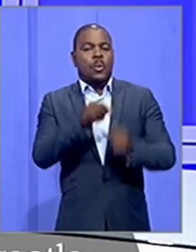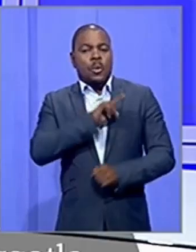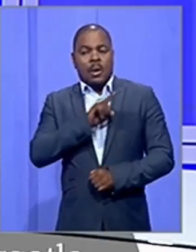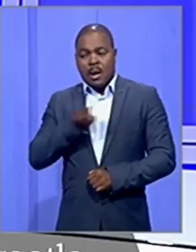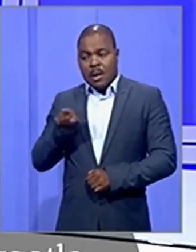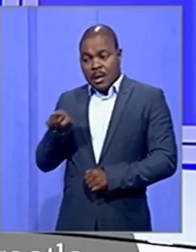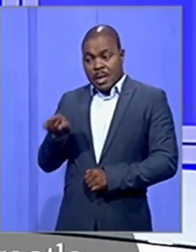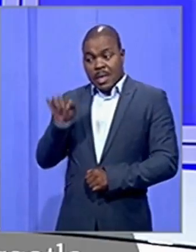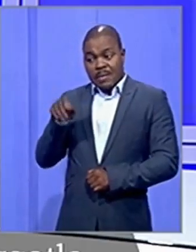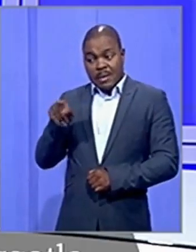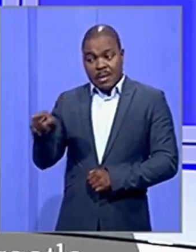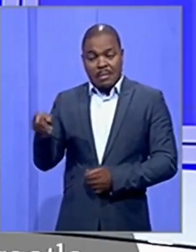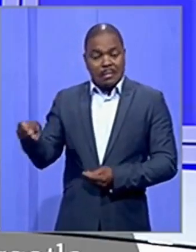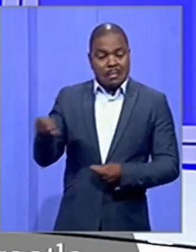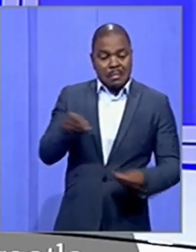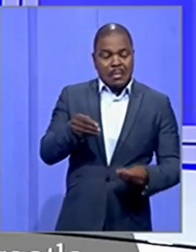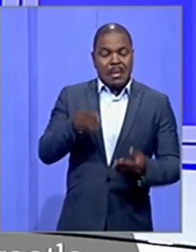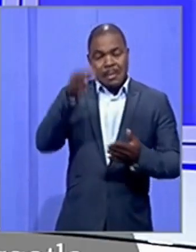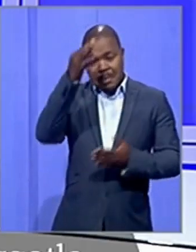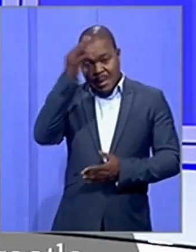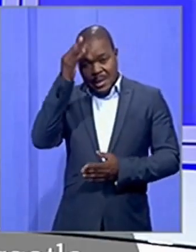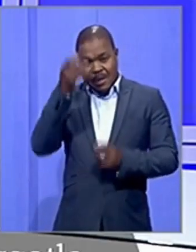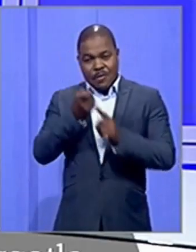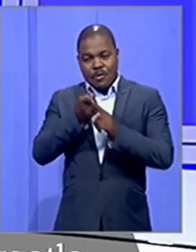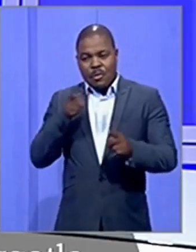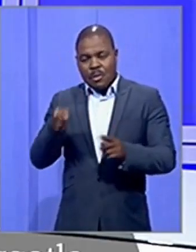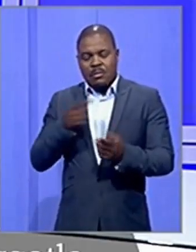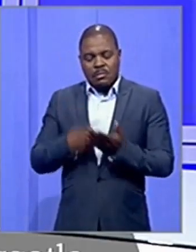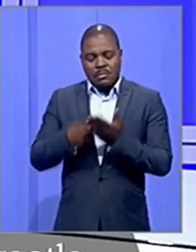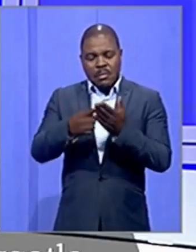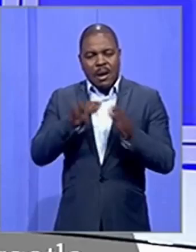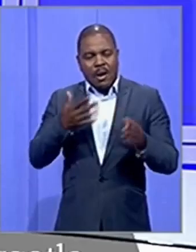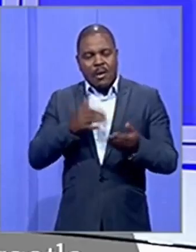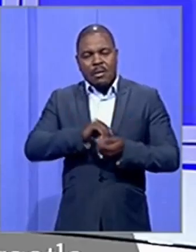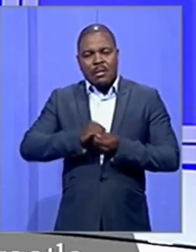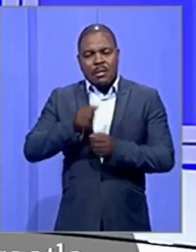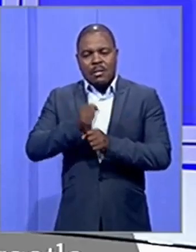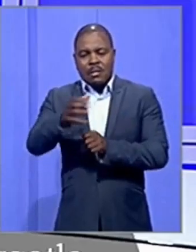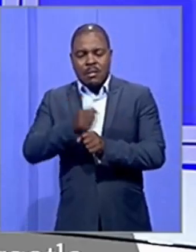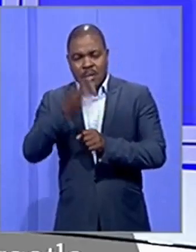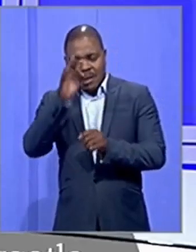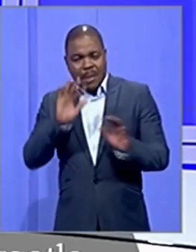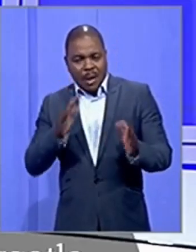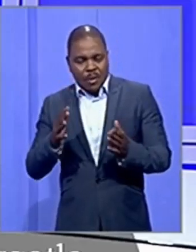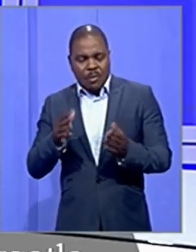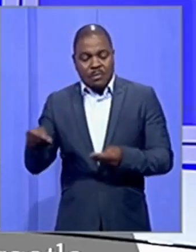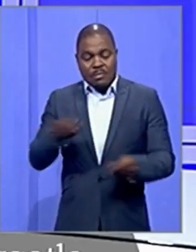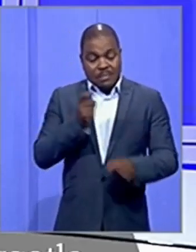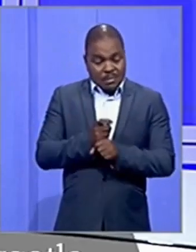hloleha ho ka fana ka metsotso ya dikopano tsa yona sa leano la yona la ho hira ditho tsa yona mmusong.